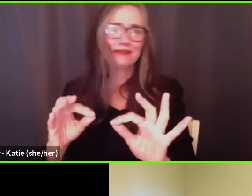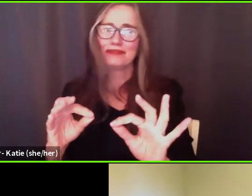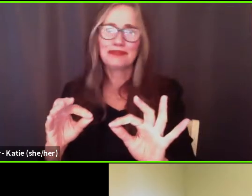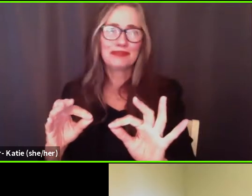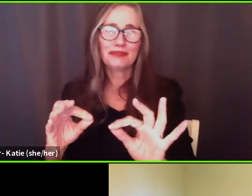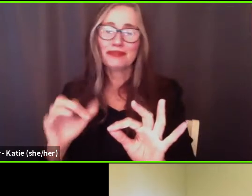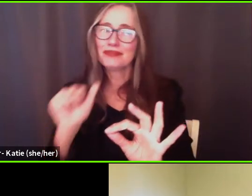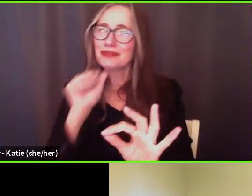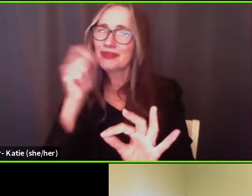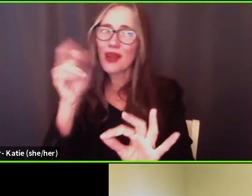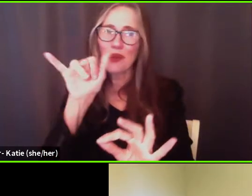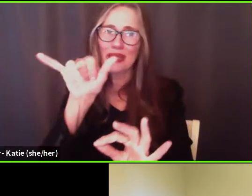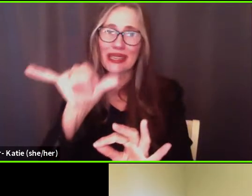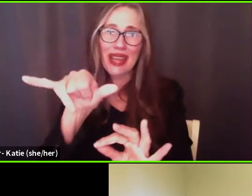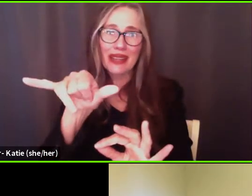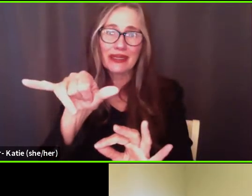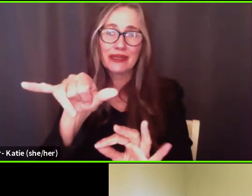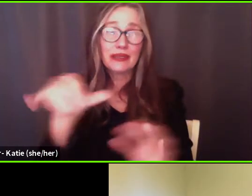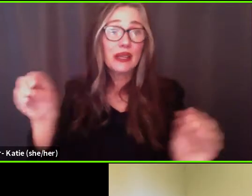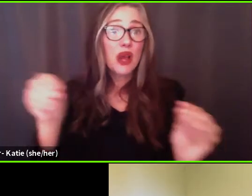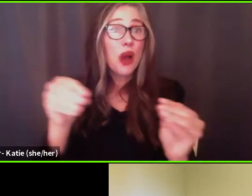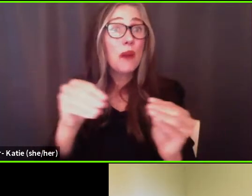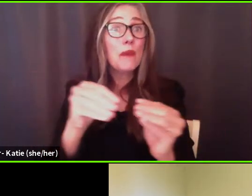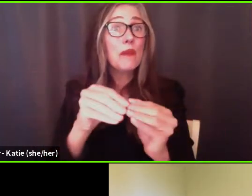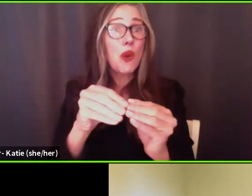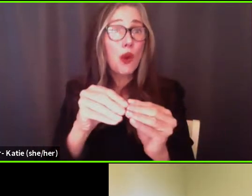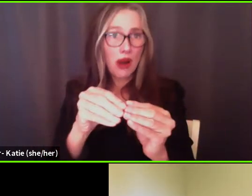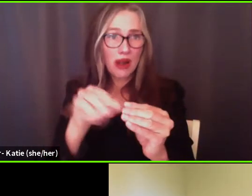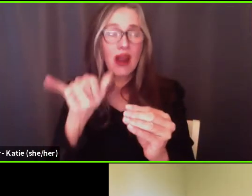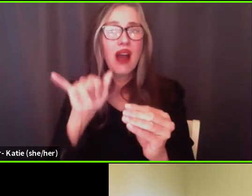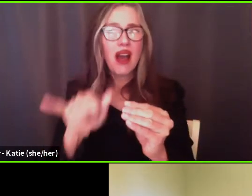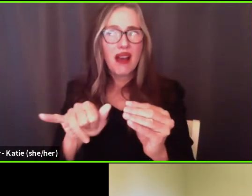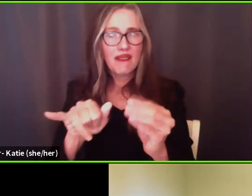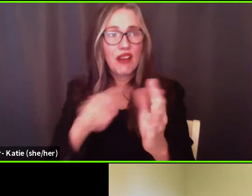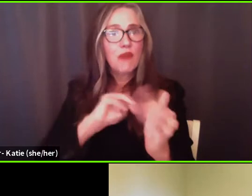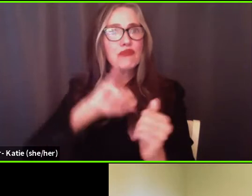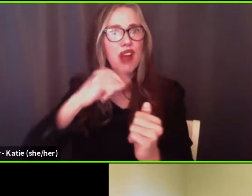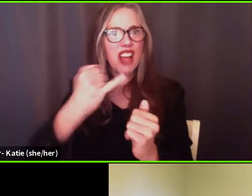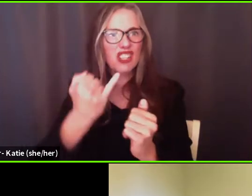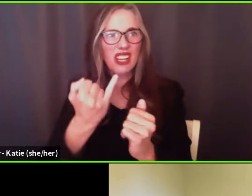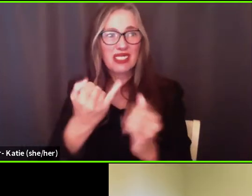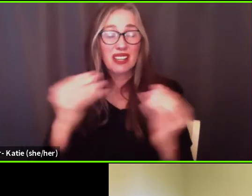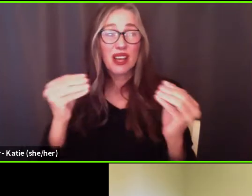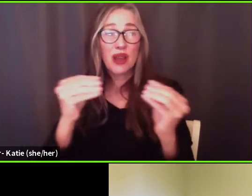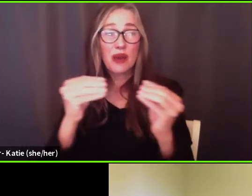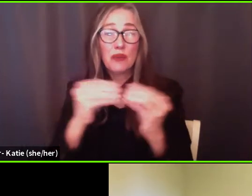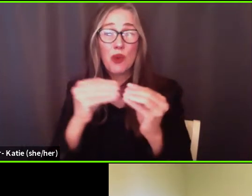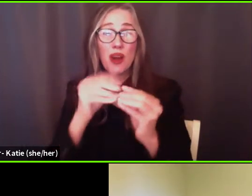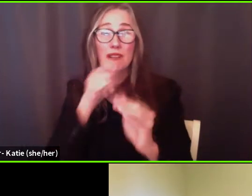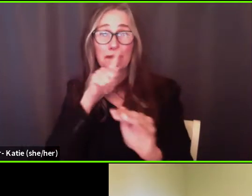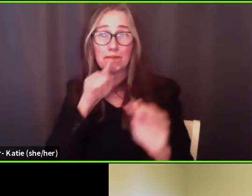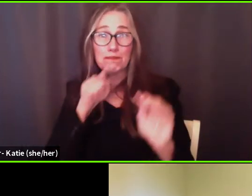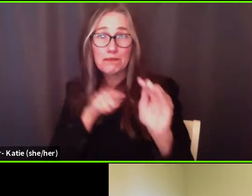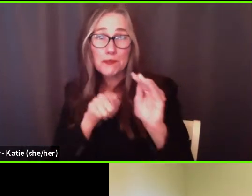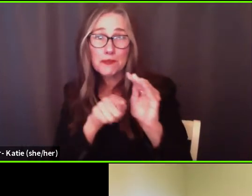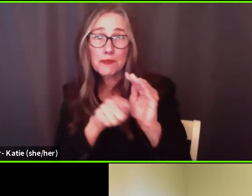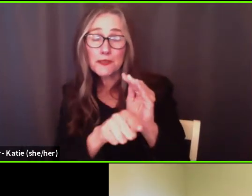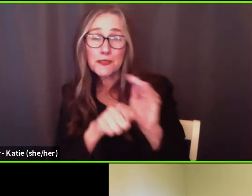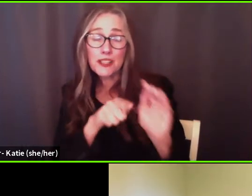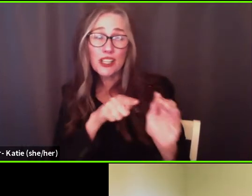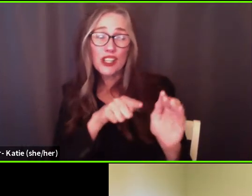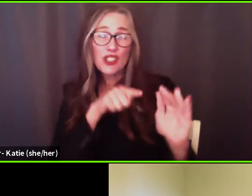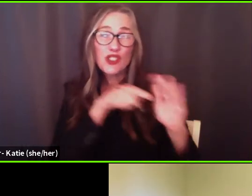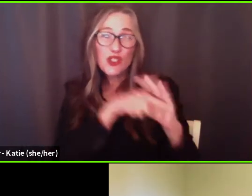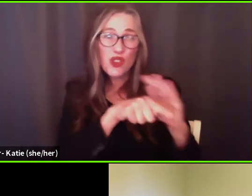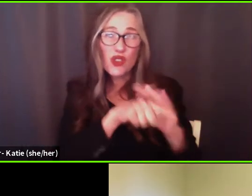to as you say misattribute poor outcomes to individual failings as to um part of the many ways in